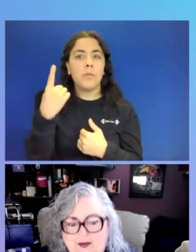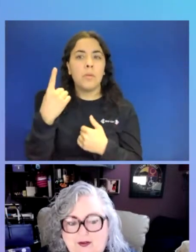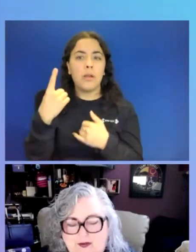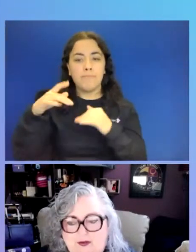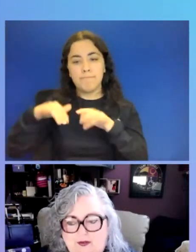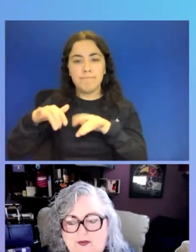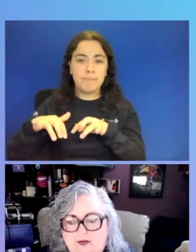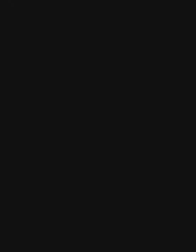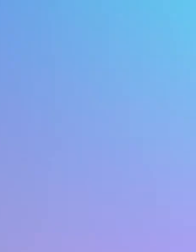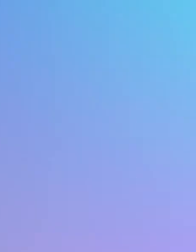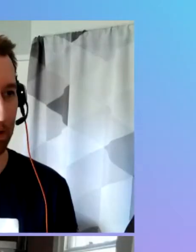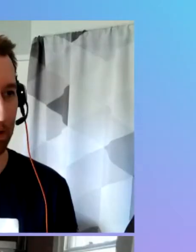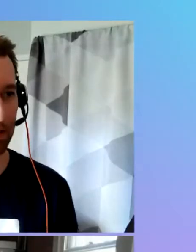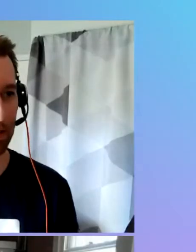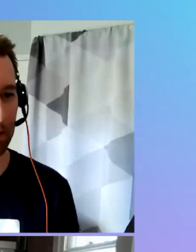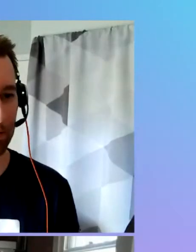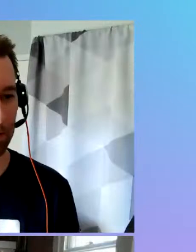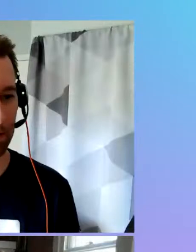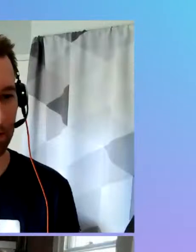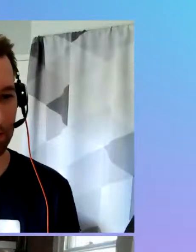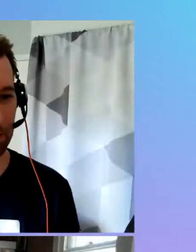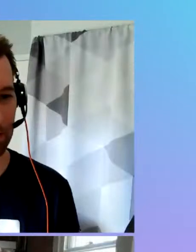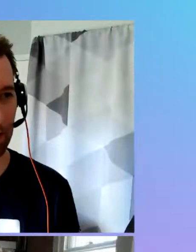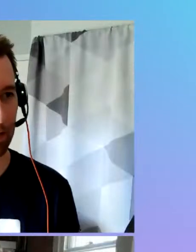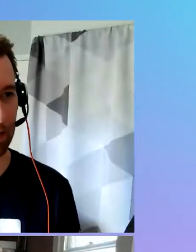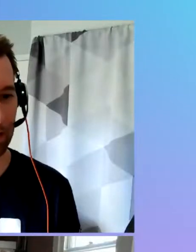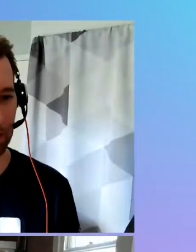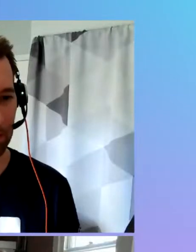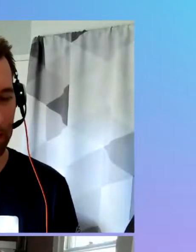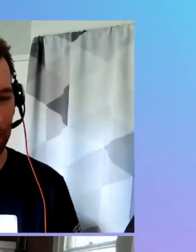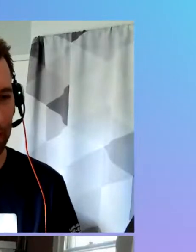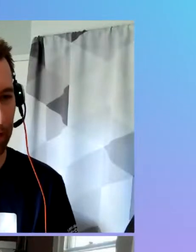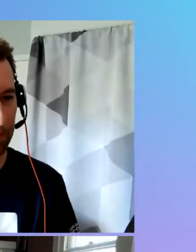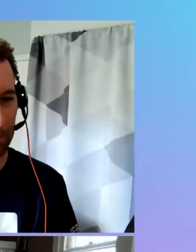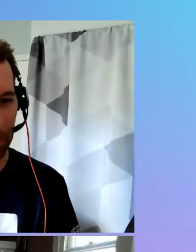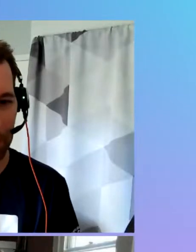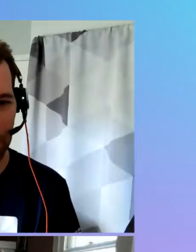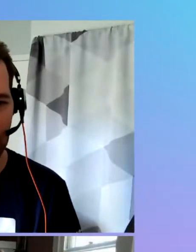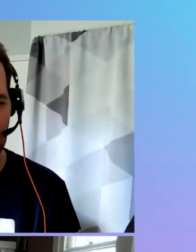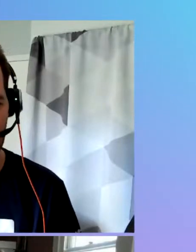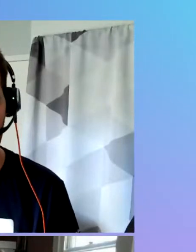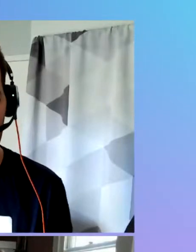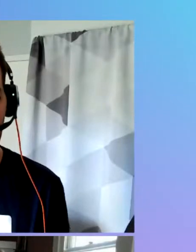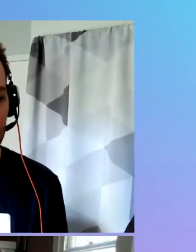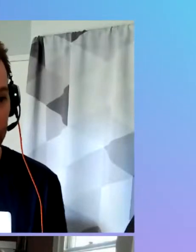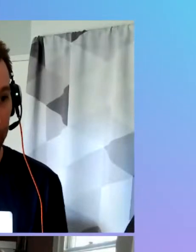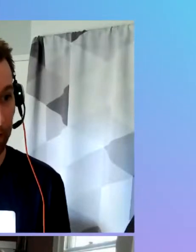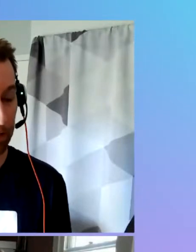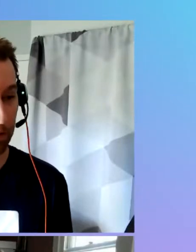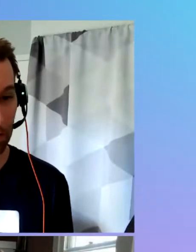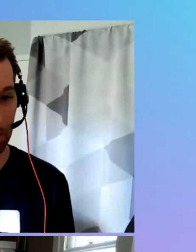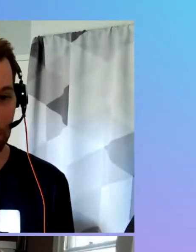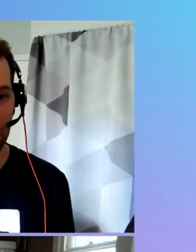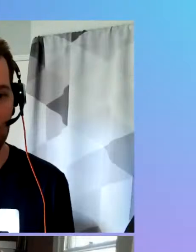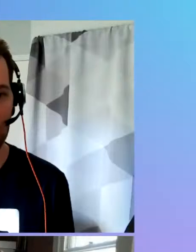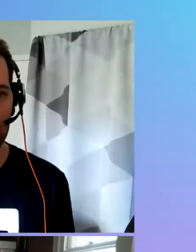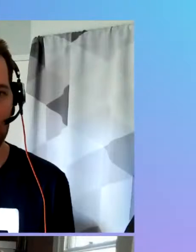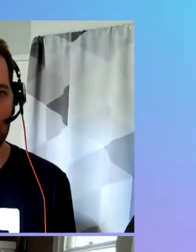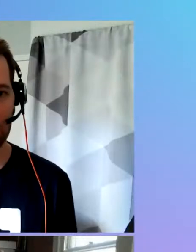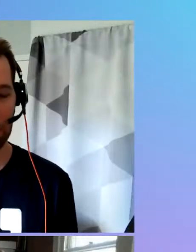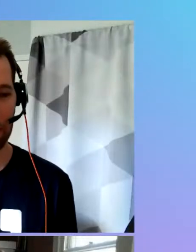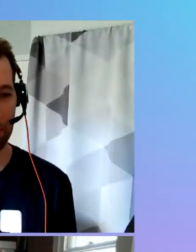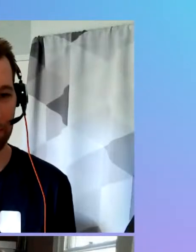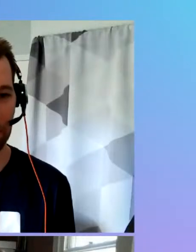and Paul, thank you so much for your talk. Let me just remind everybody to go to the